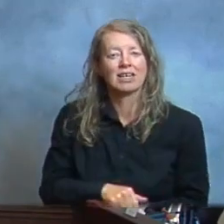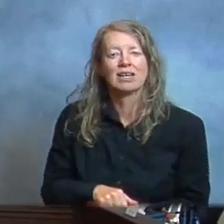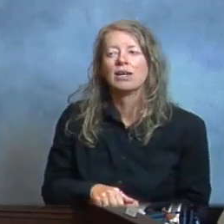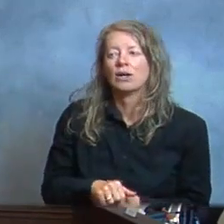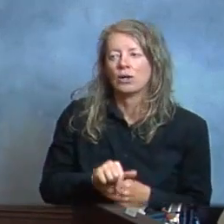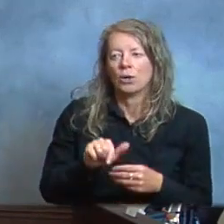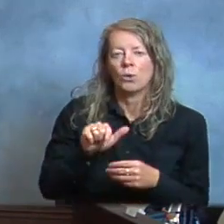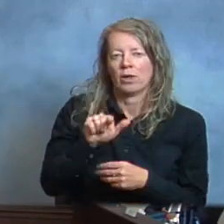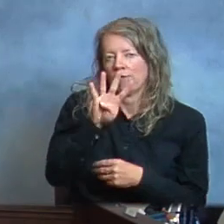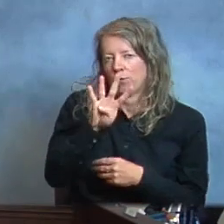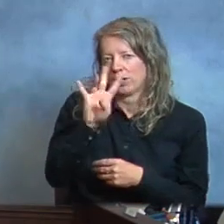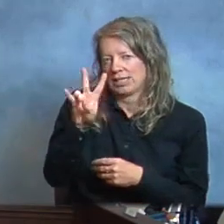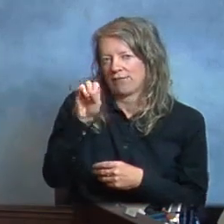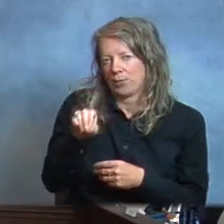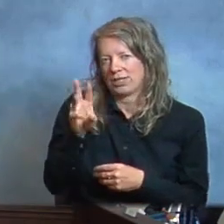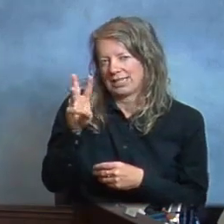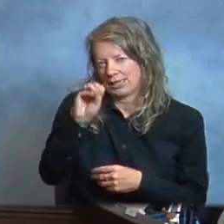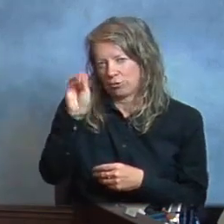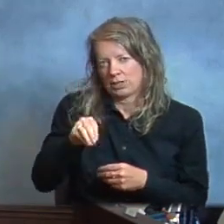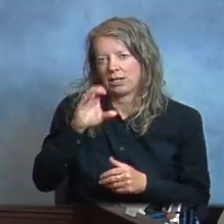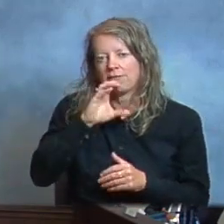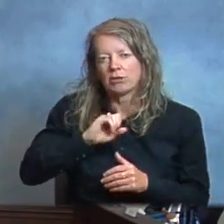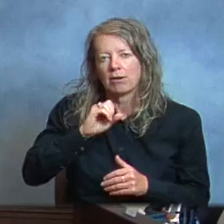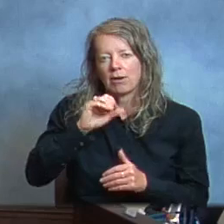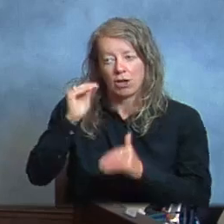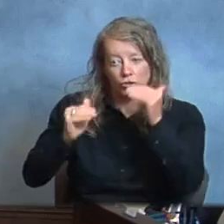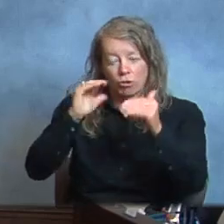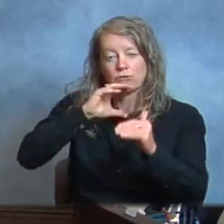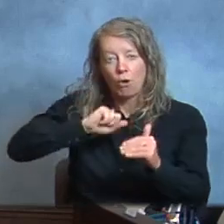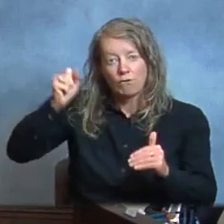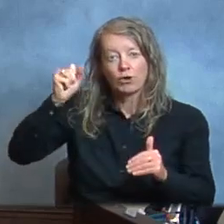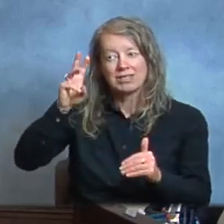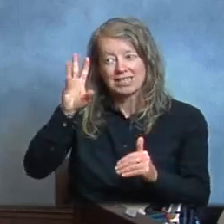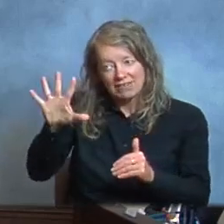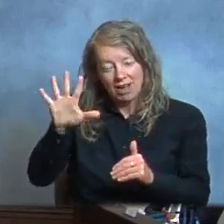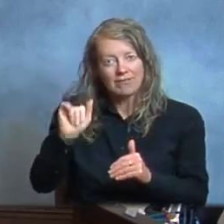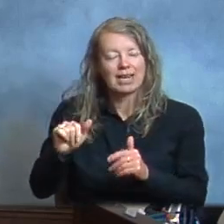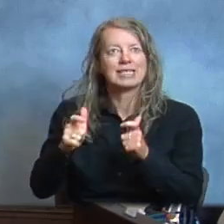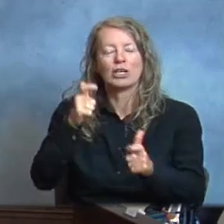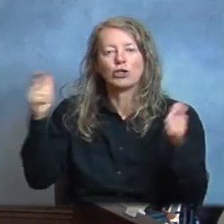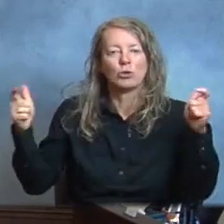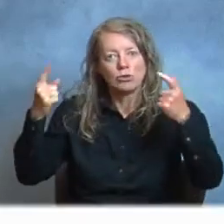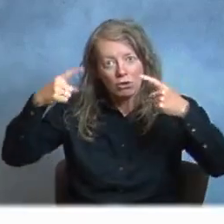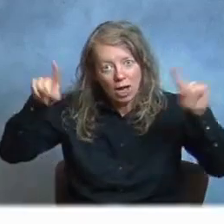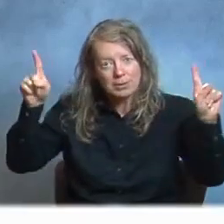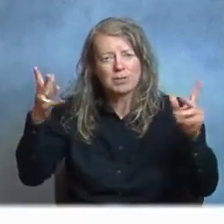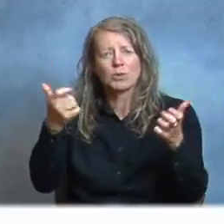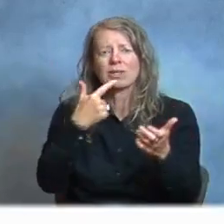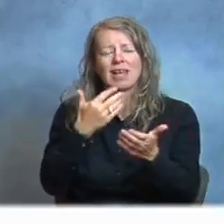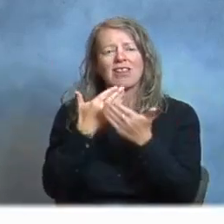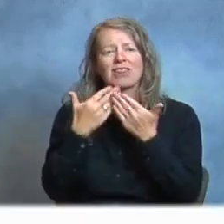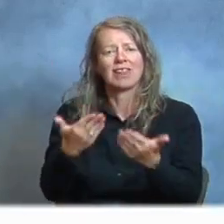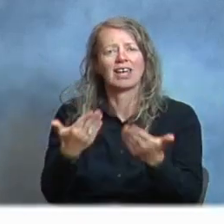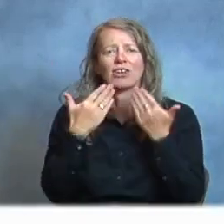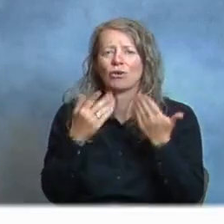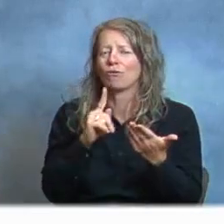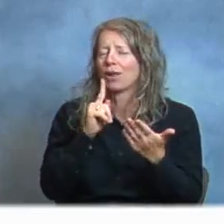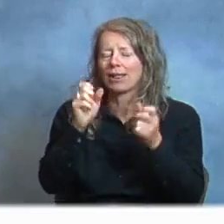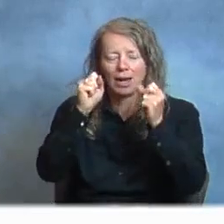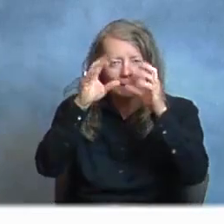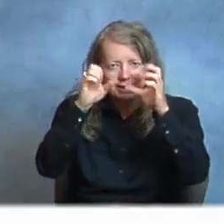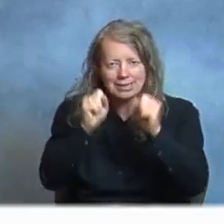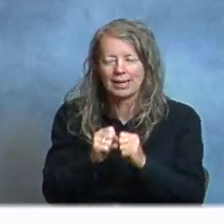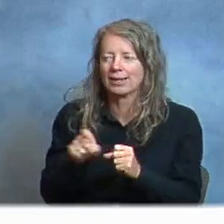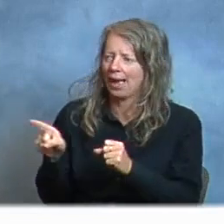over 65 and 75. I think that's just a massive accomplishment. So I just want to say thank you. That slide has been fantastic. It is. It is a